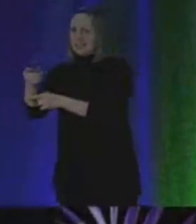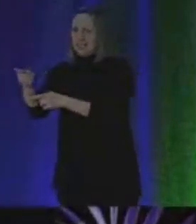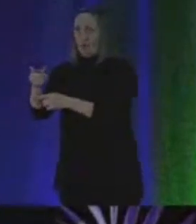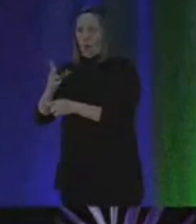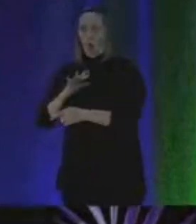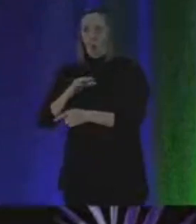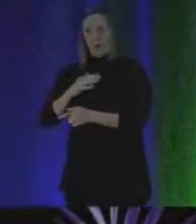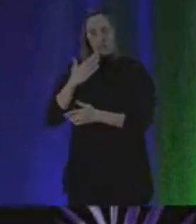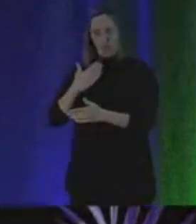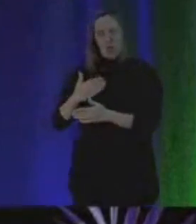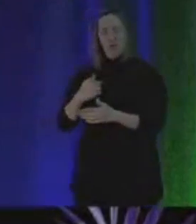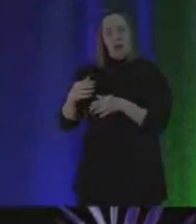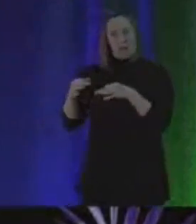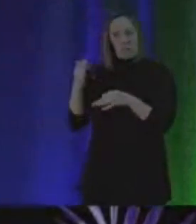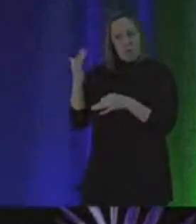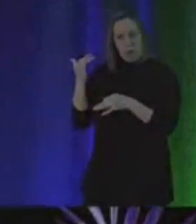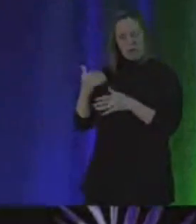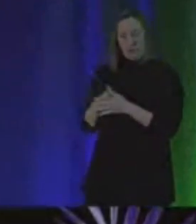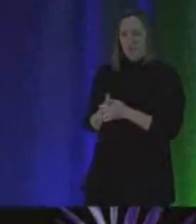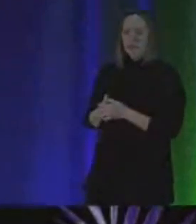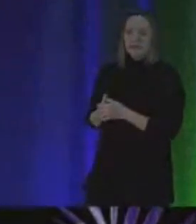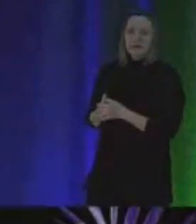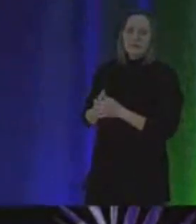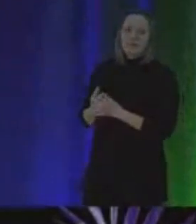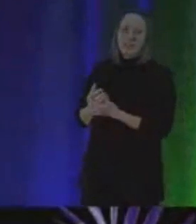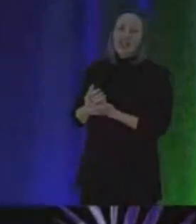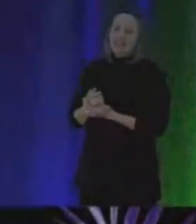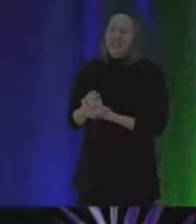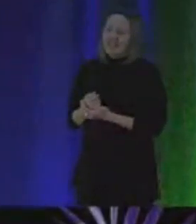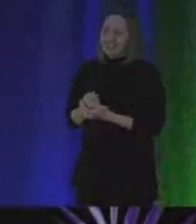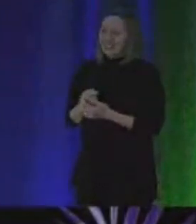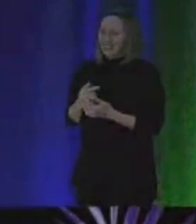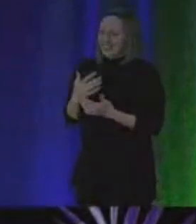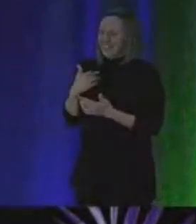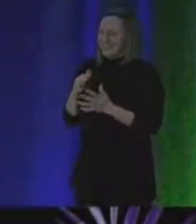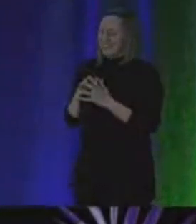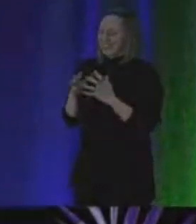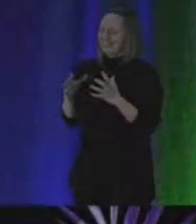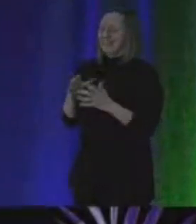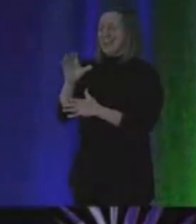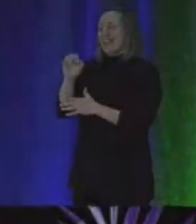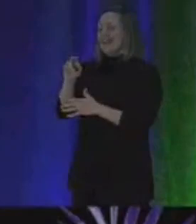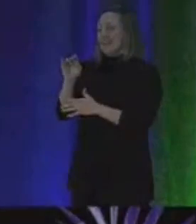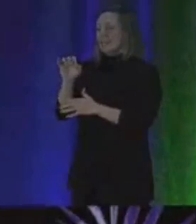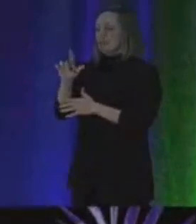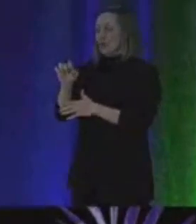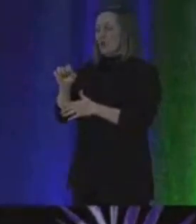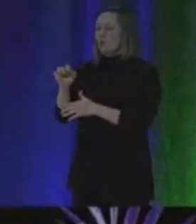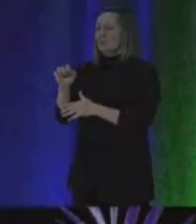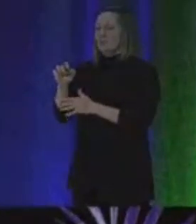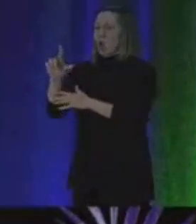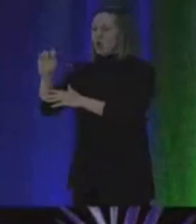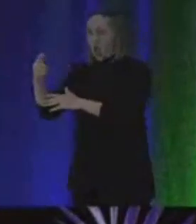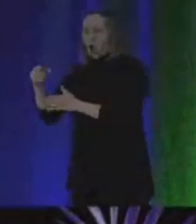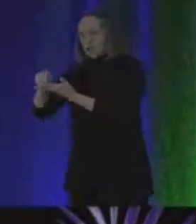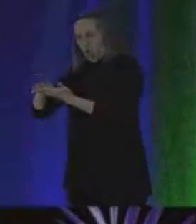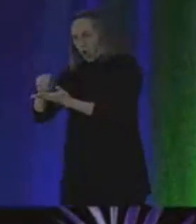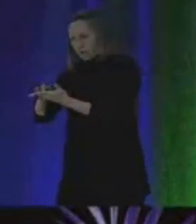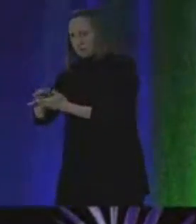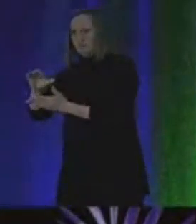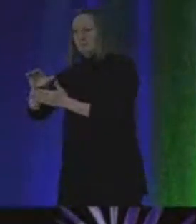and I'll tell you why it's good. So you have like the console log camp, and you have the debugger